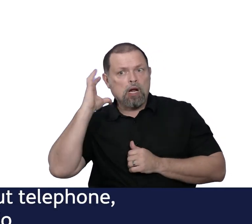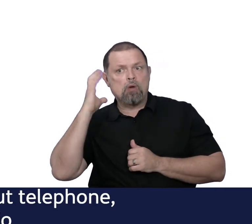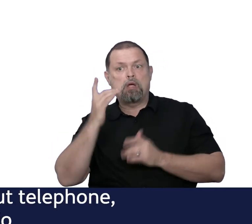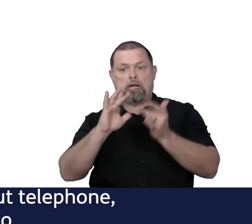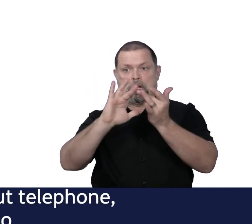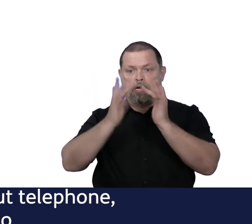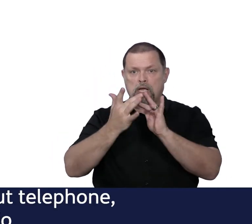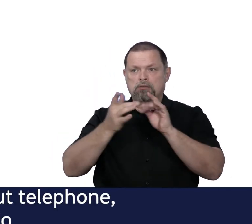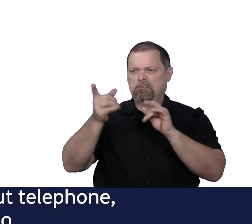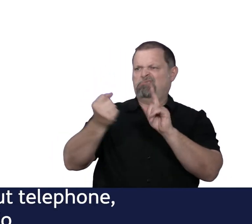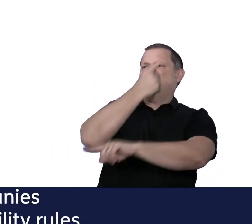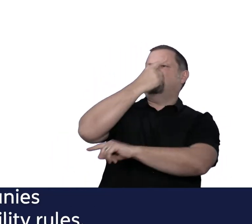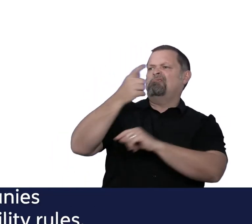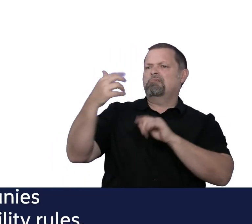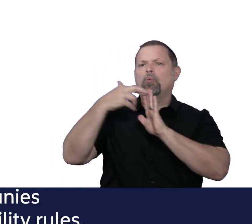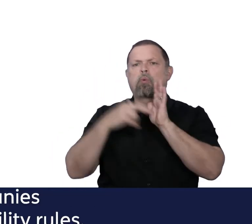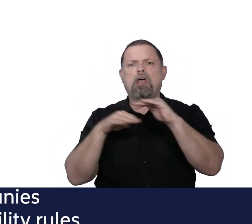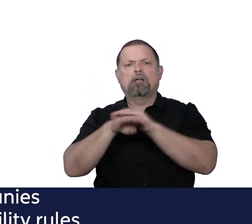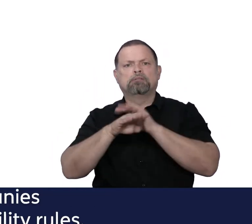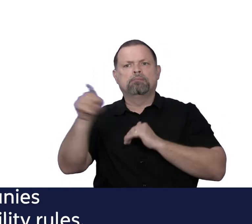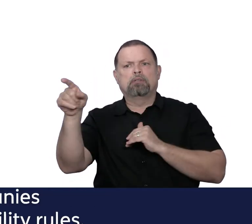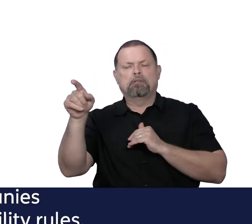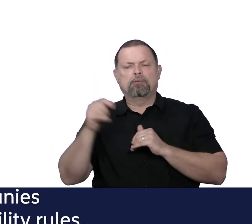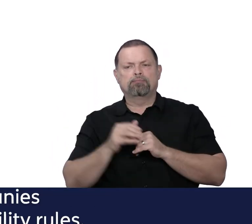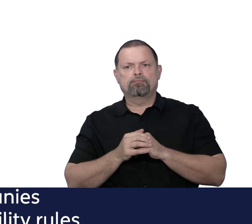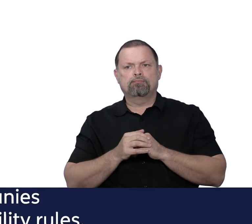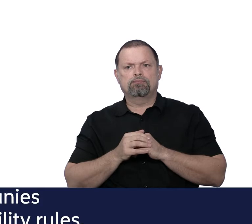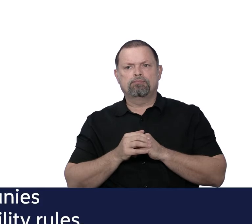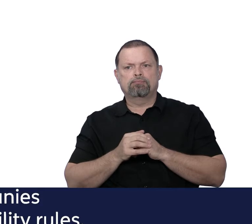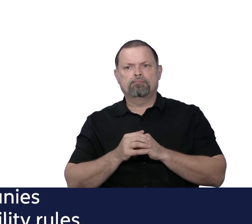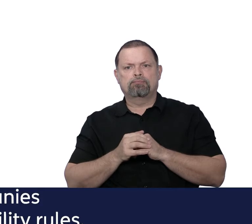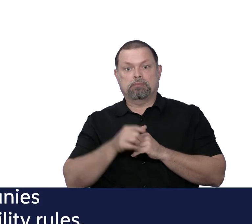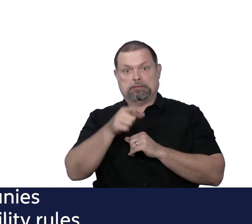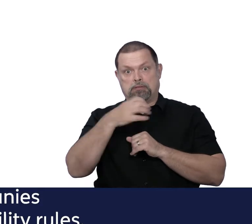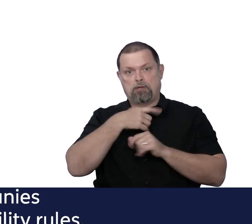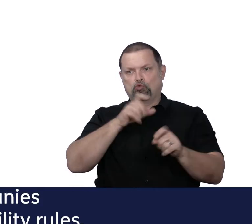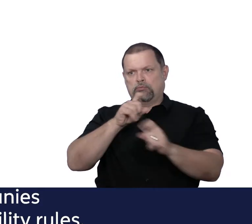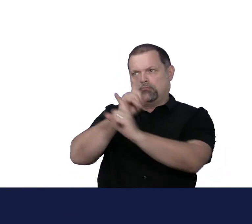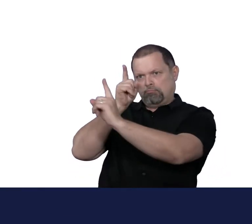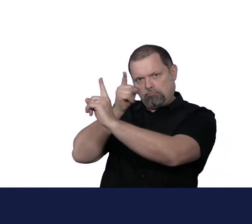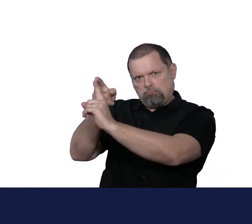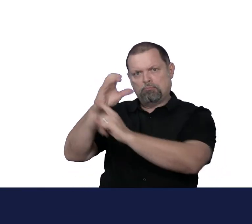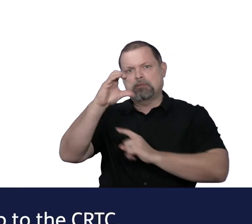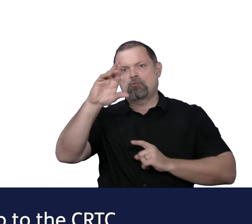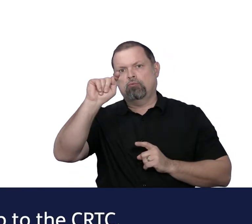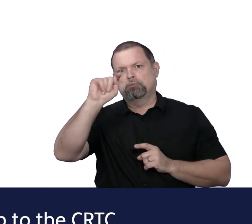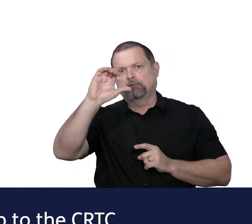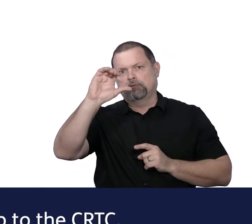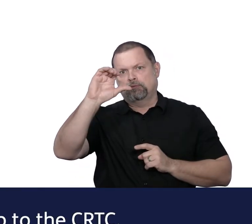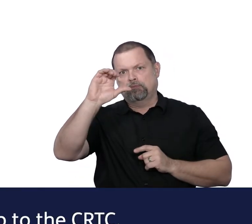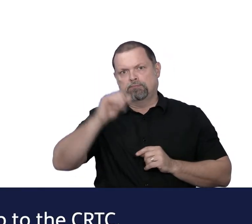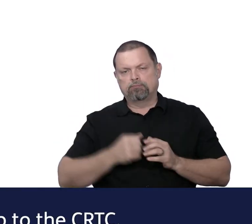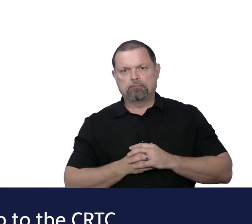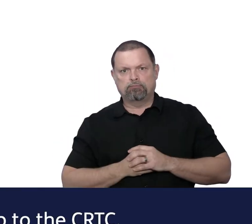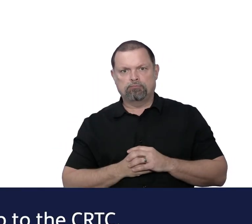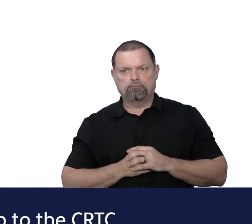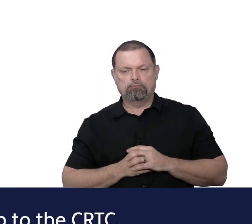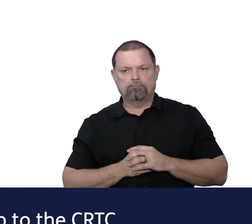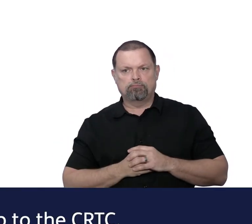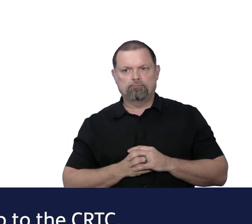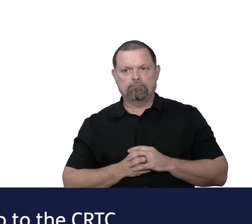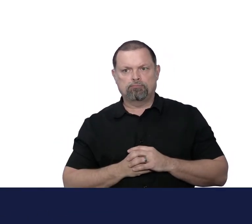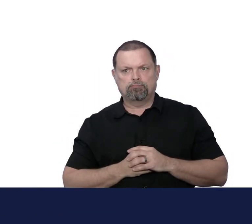telephone, television, radio, or internet companies not following accessibility rules. These complaints should go